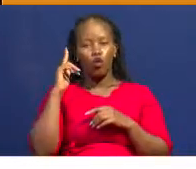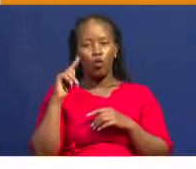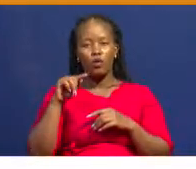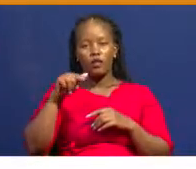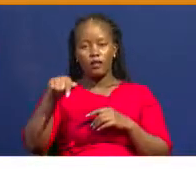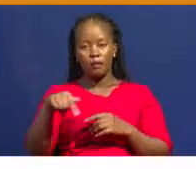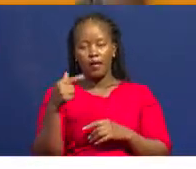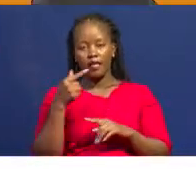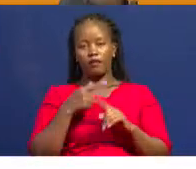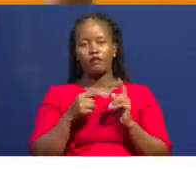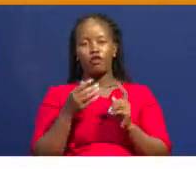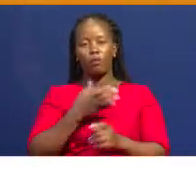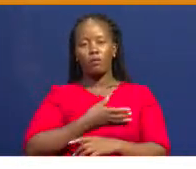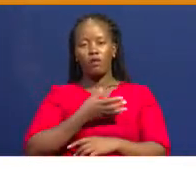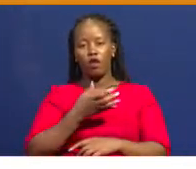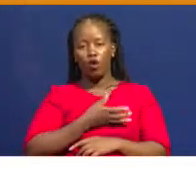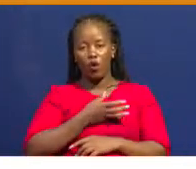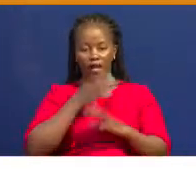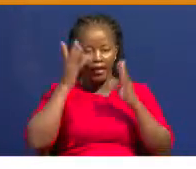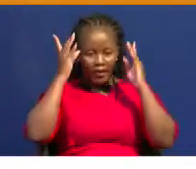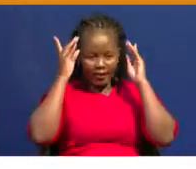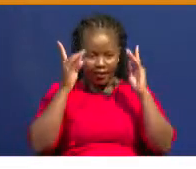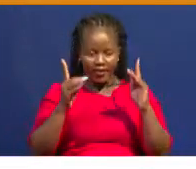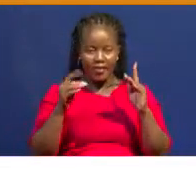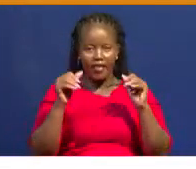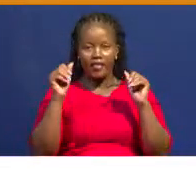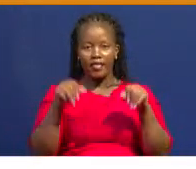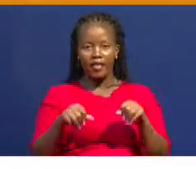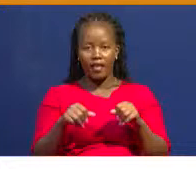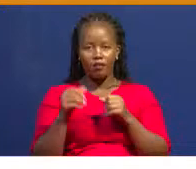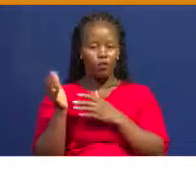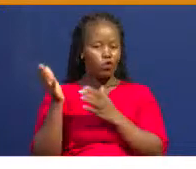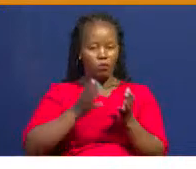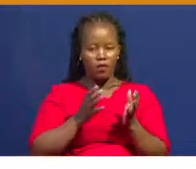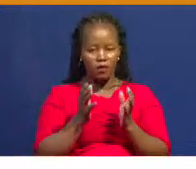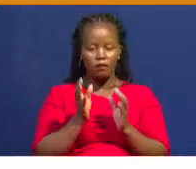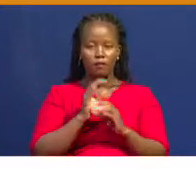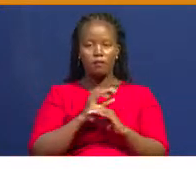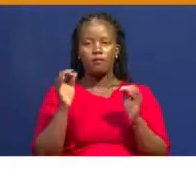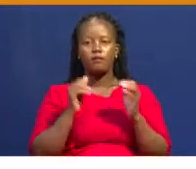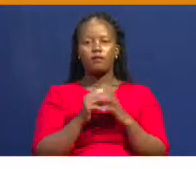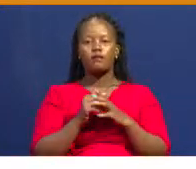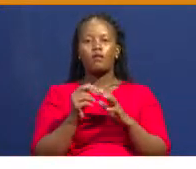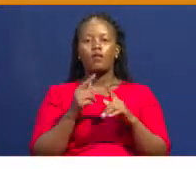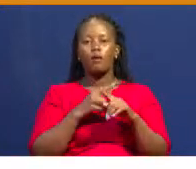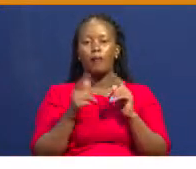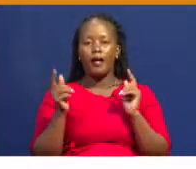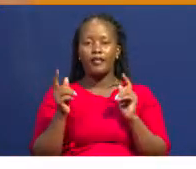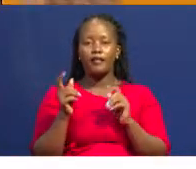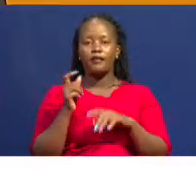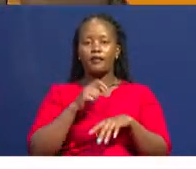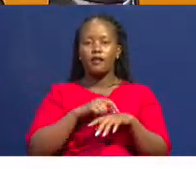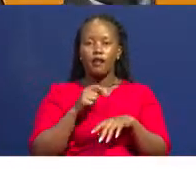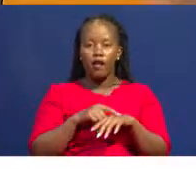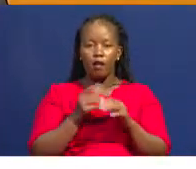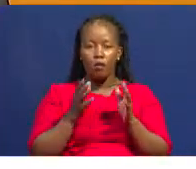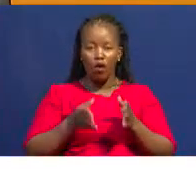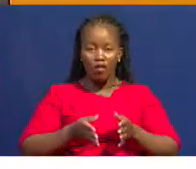to bring the vehicle. So the owner can decide not to bring it. But when we are on the road, we find people who